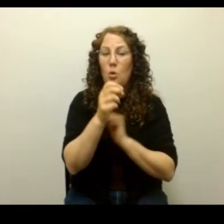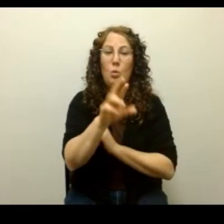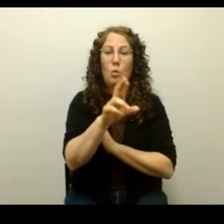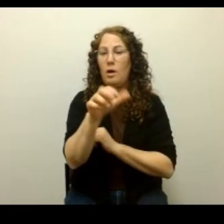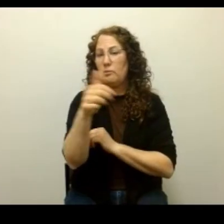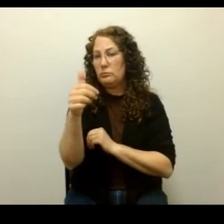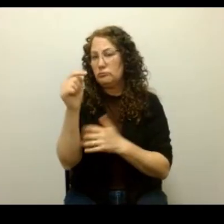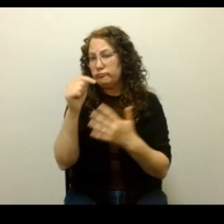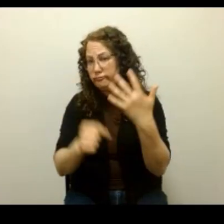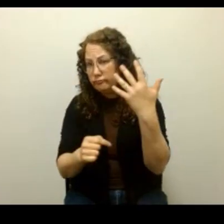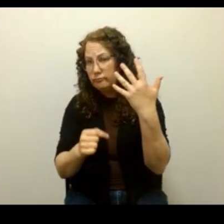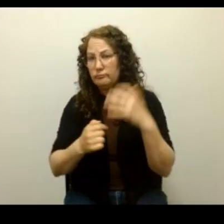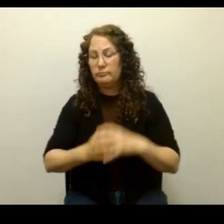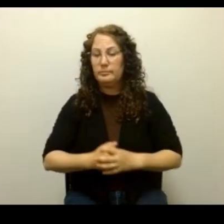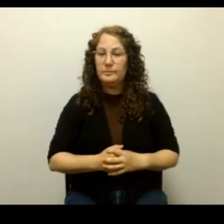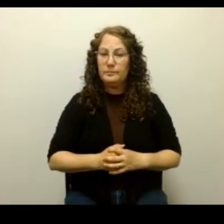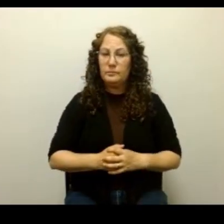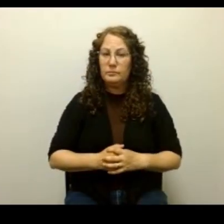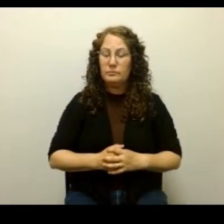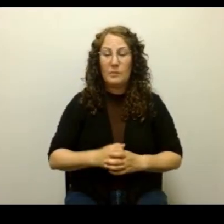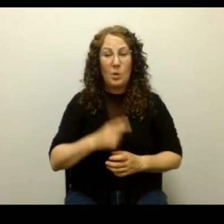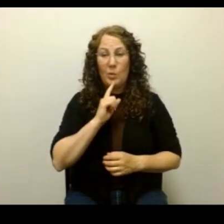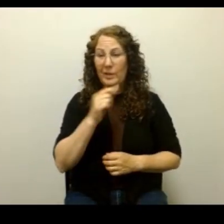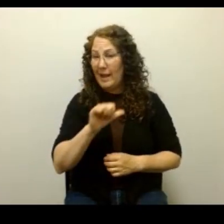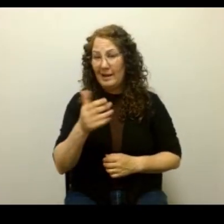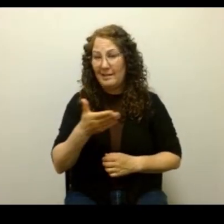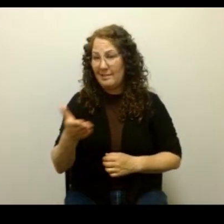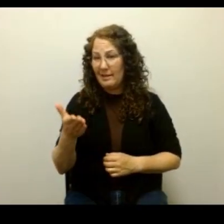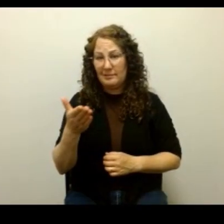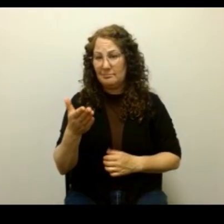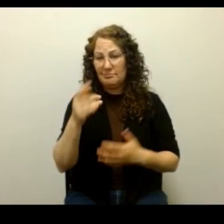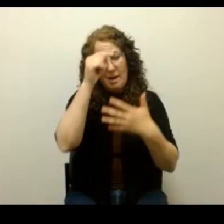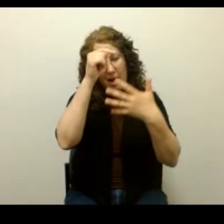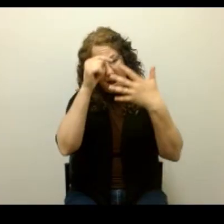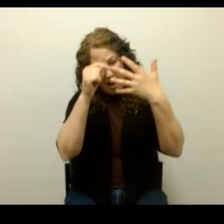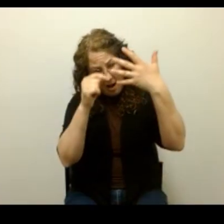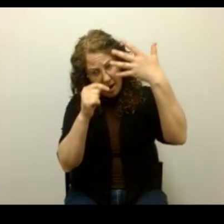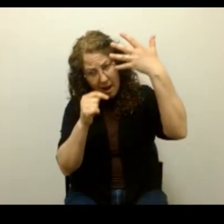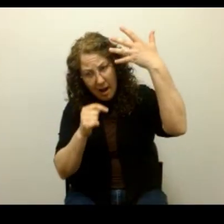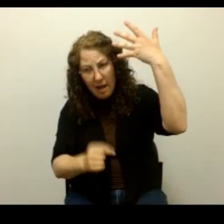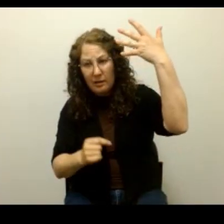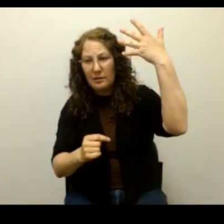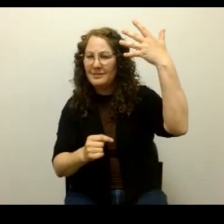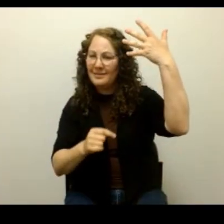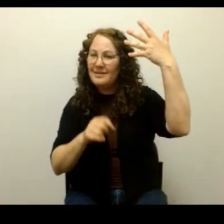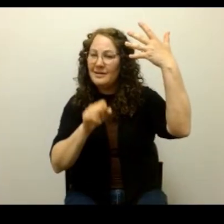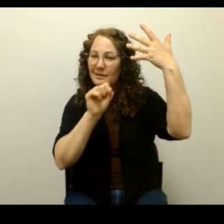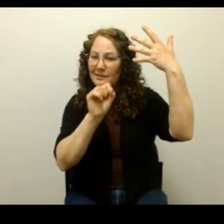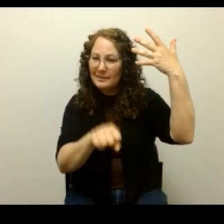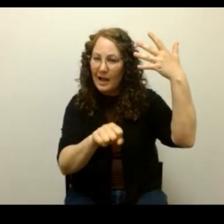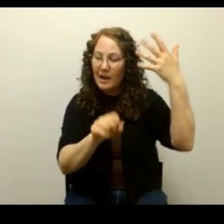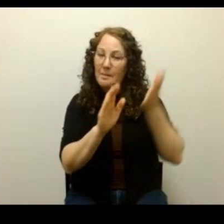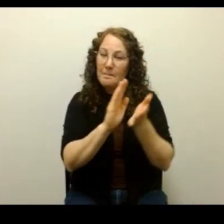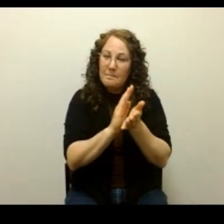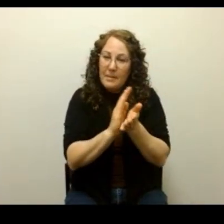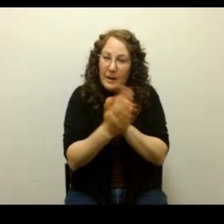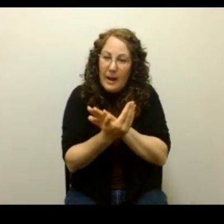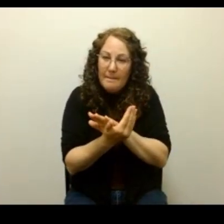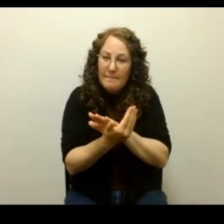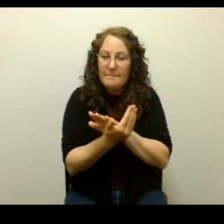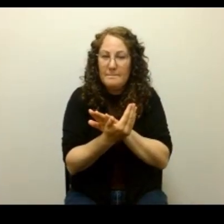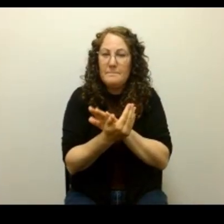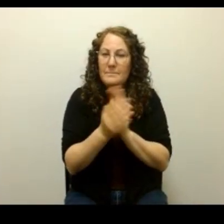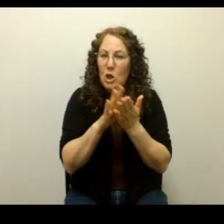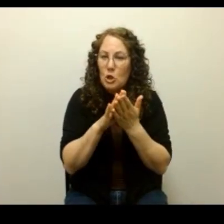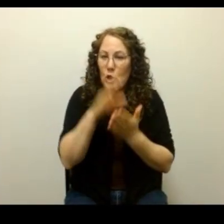another. Just about anything you can think about can become a